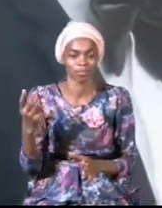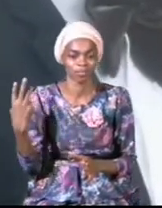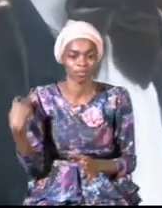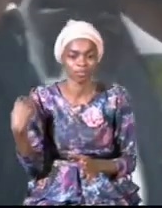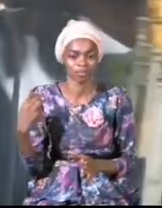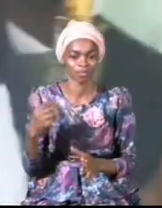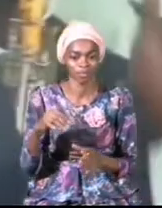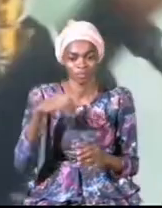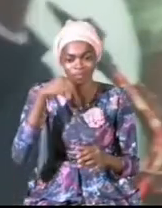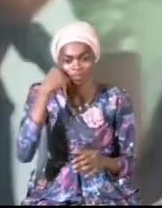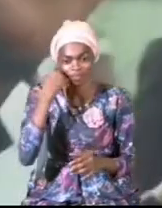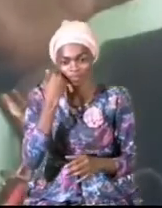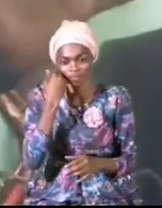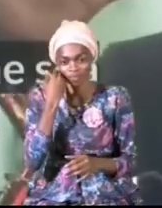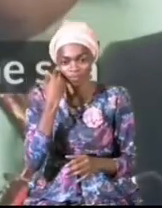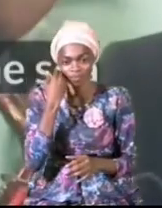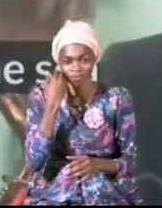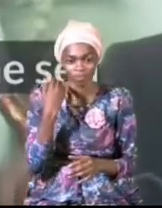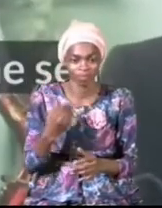There's a